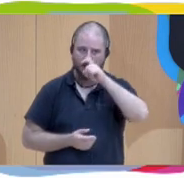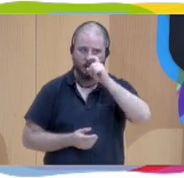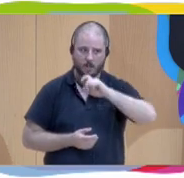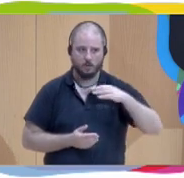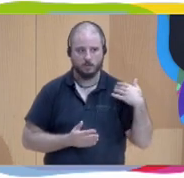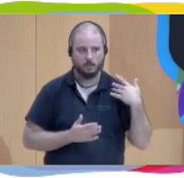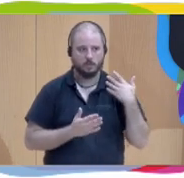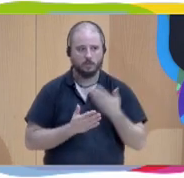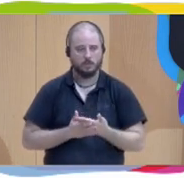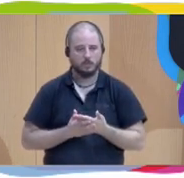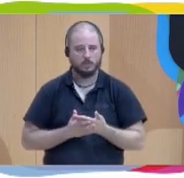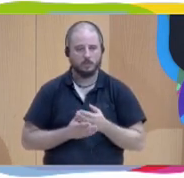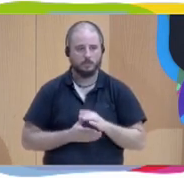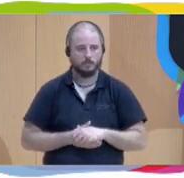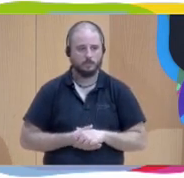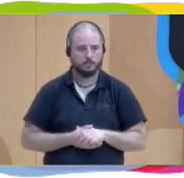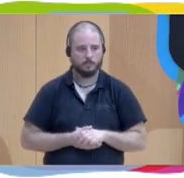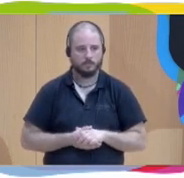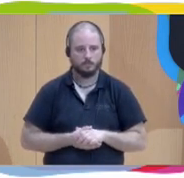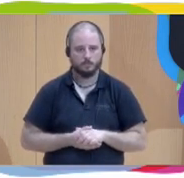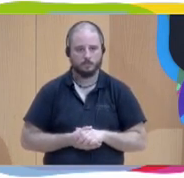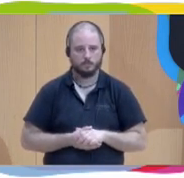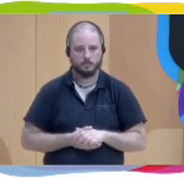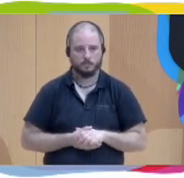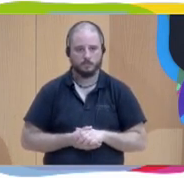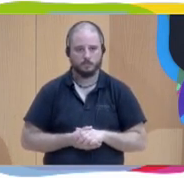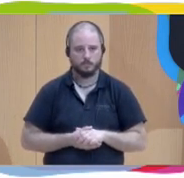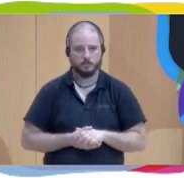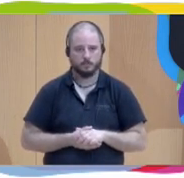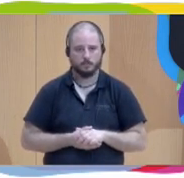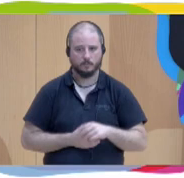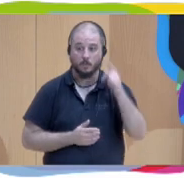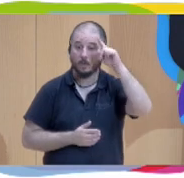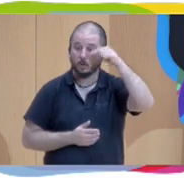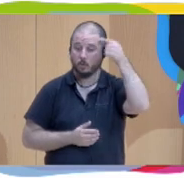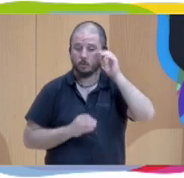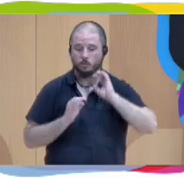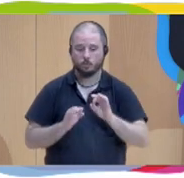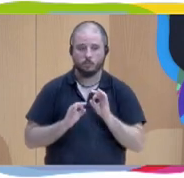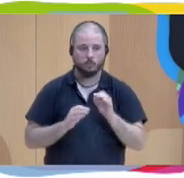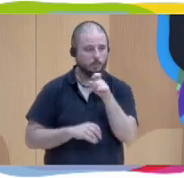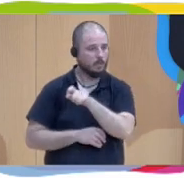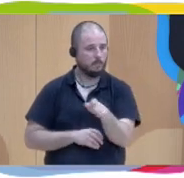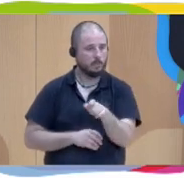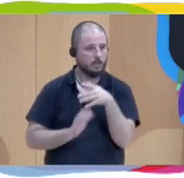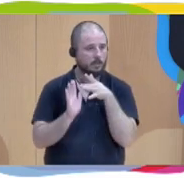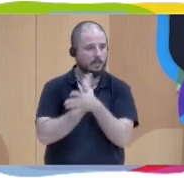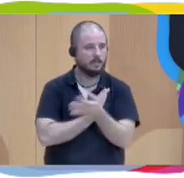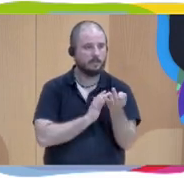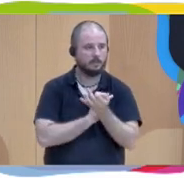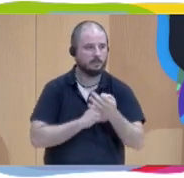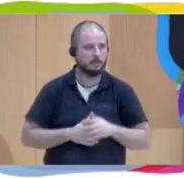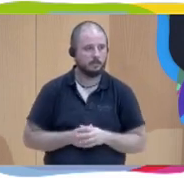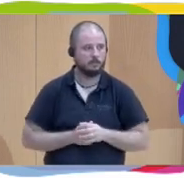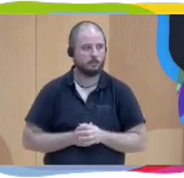culture, people's culture. And after this process, I would